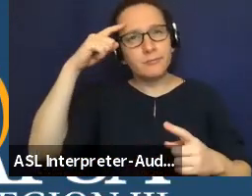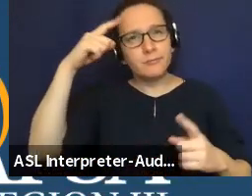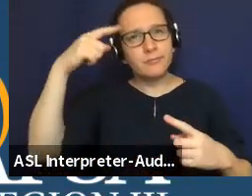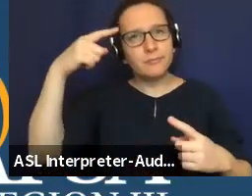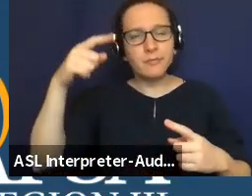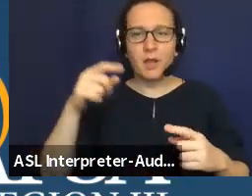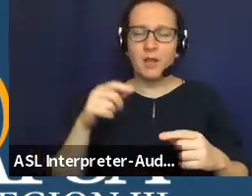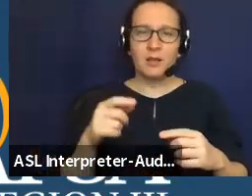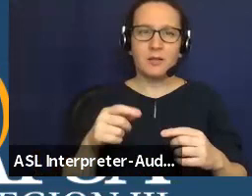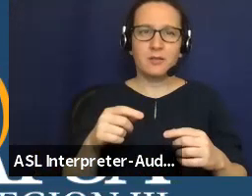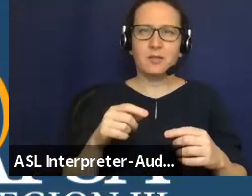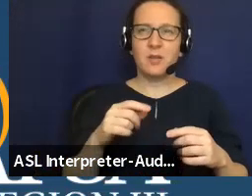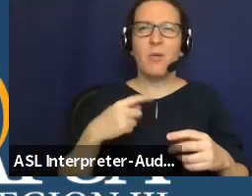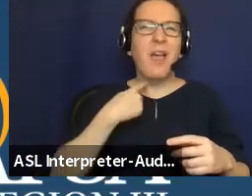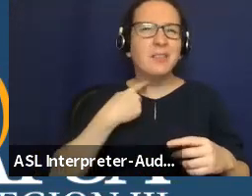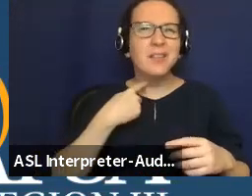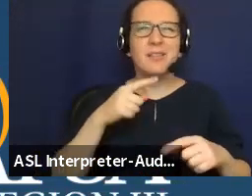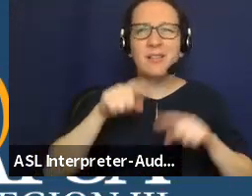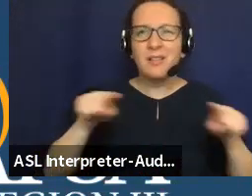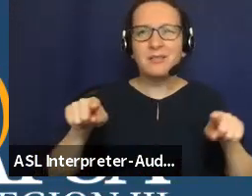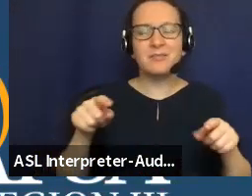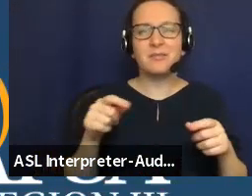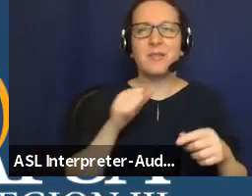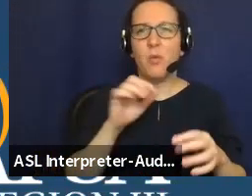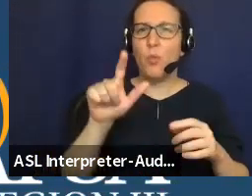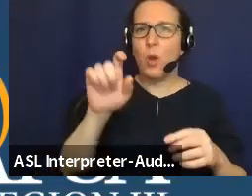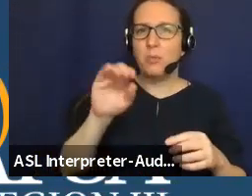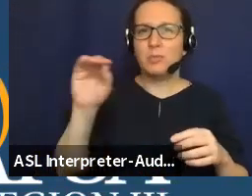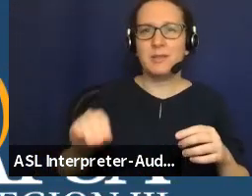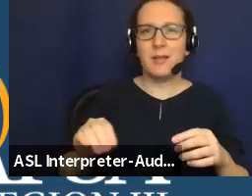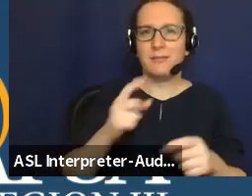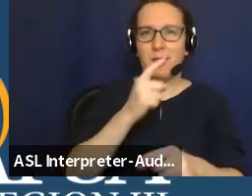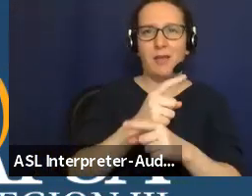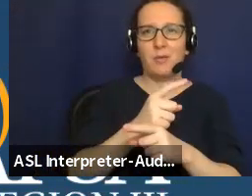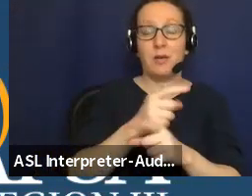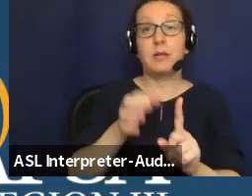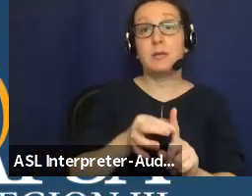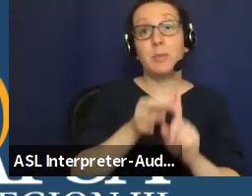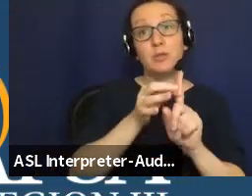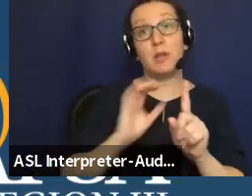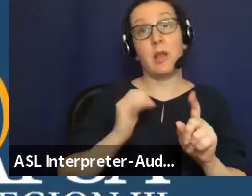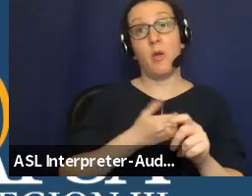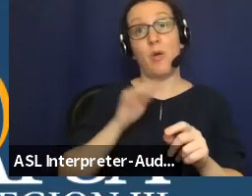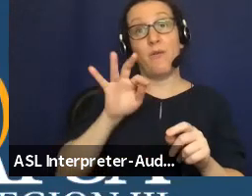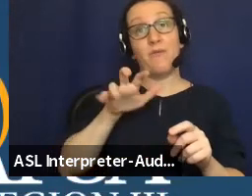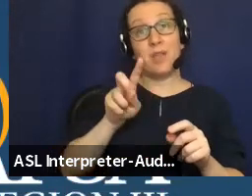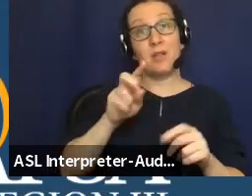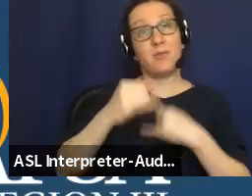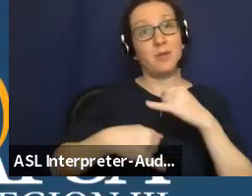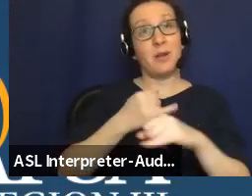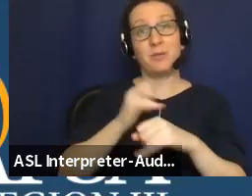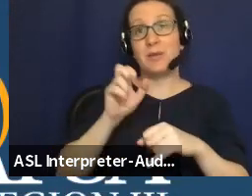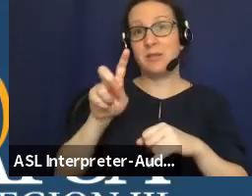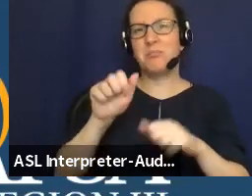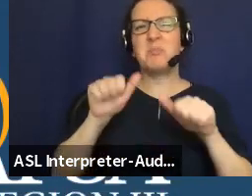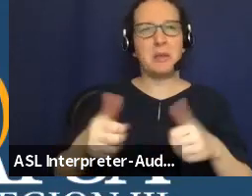not really 100% accurate, especially in our field of international education.